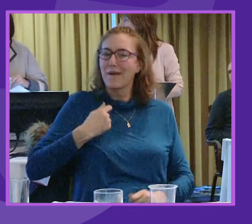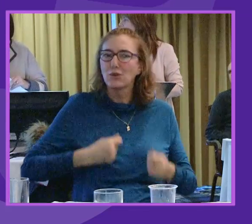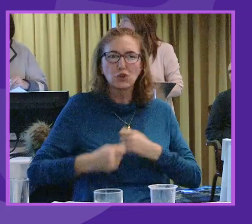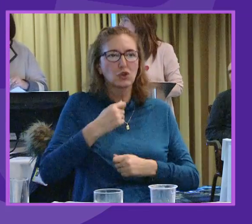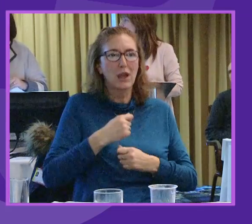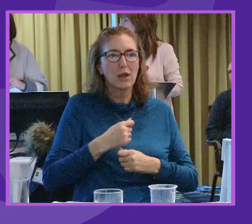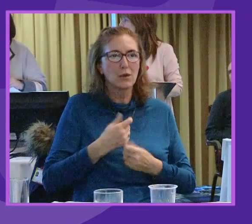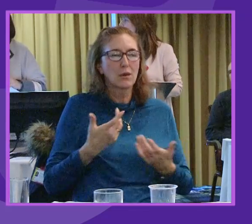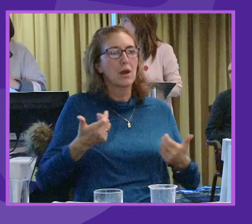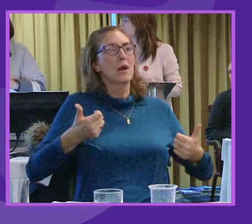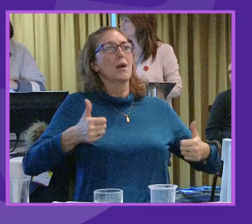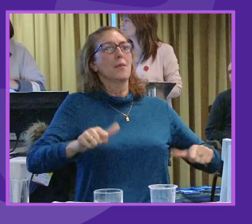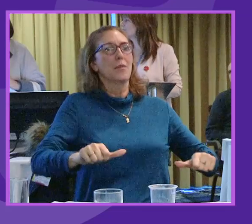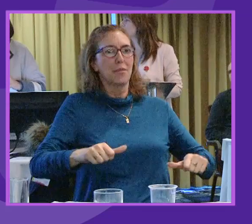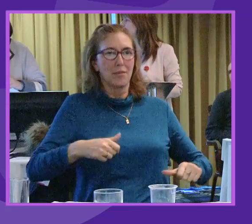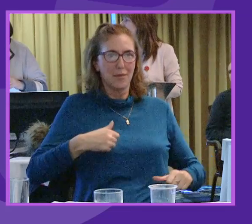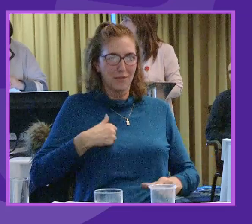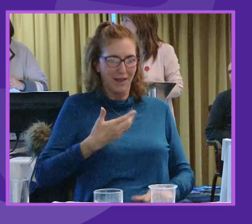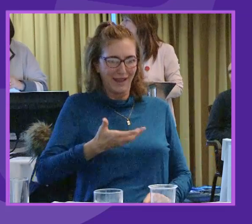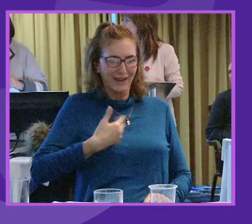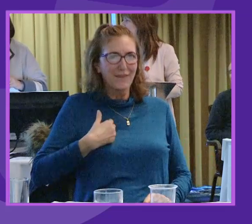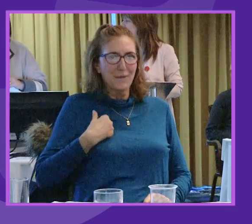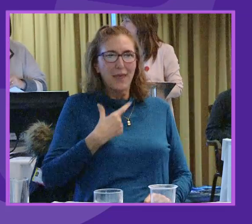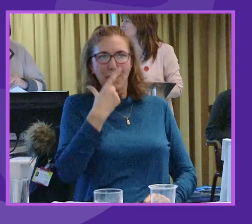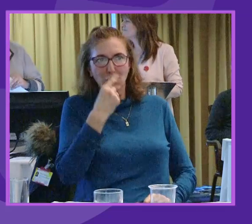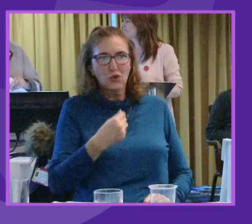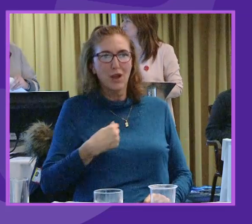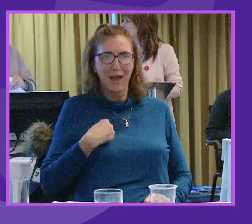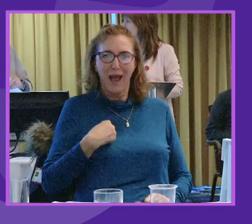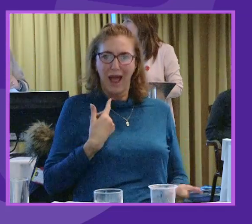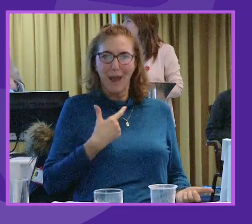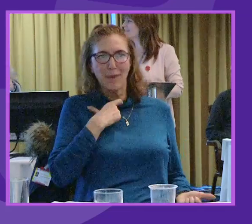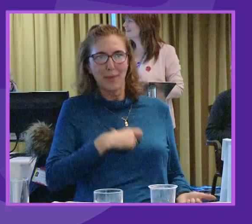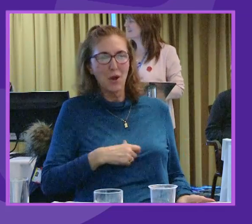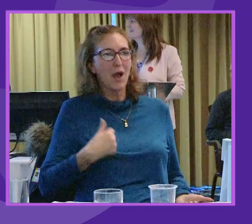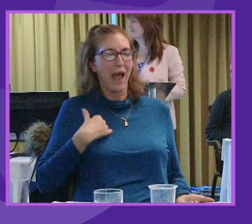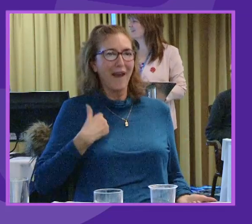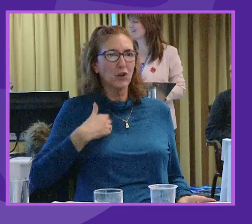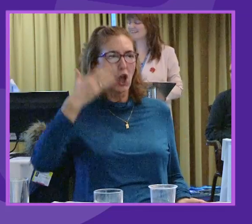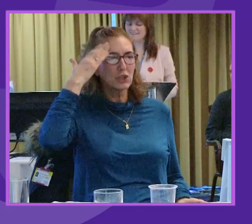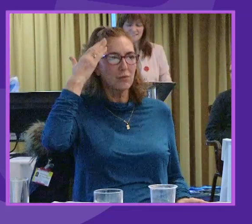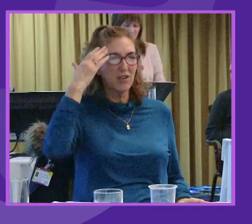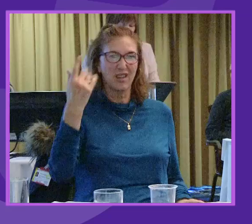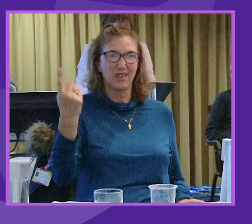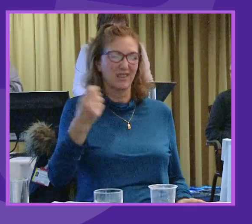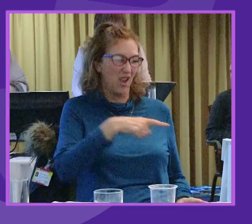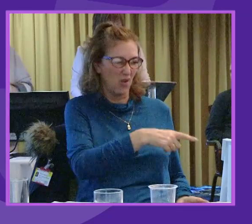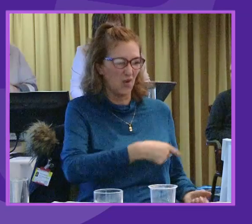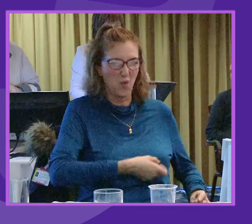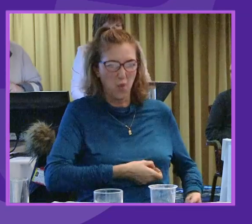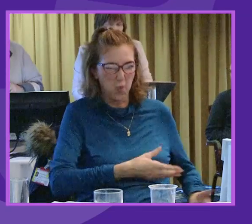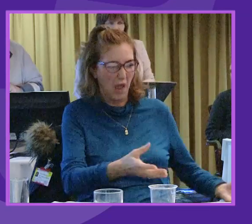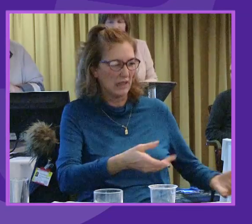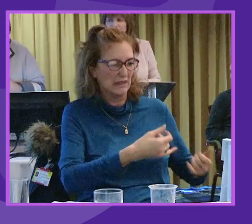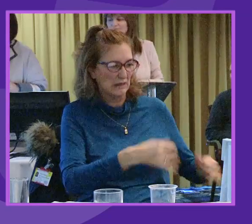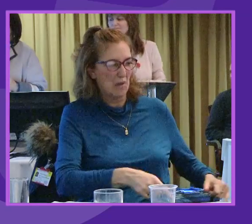change. Someone's given me a chance of being a person and having brains, and I love that, because I never was told I'd never get any and I would be never